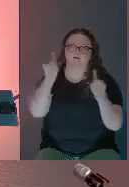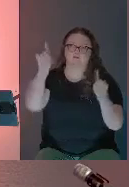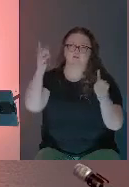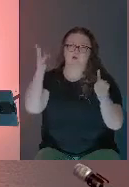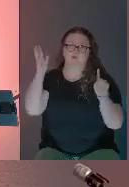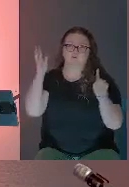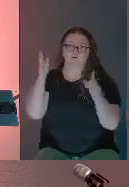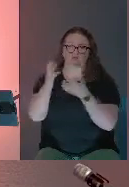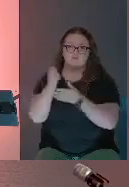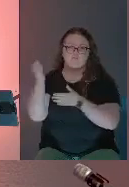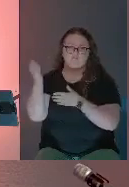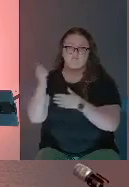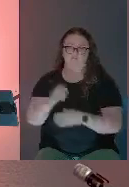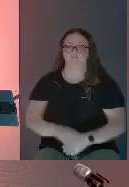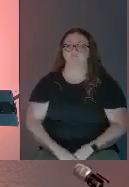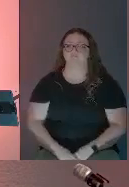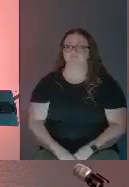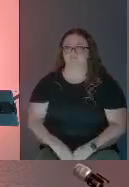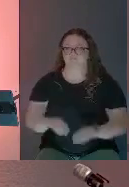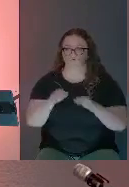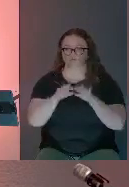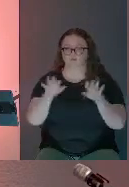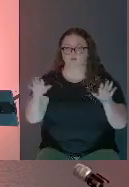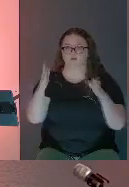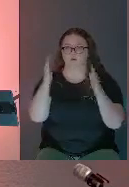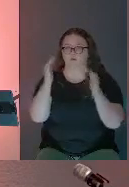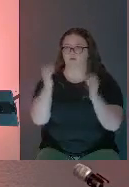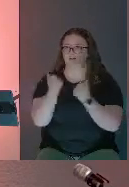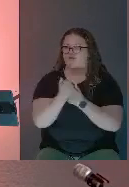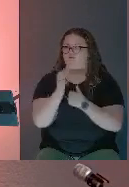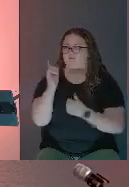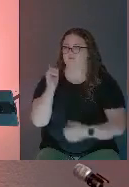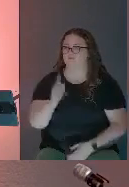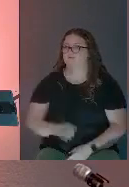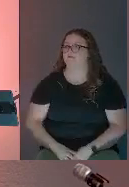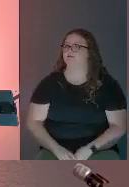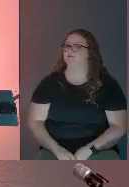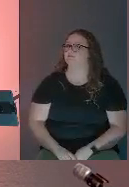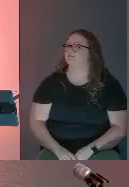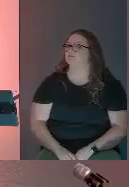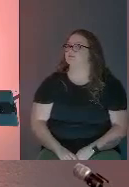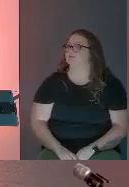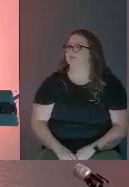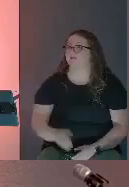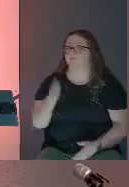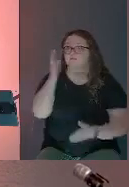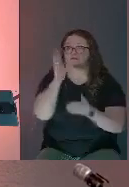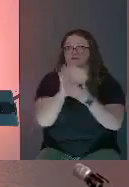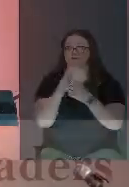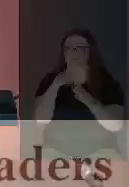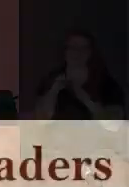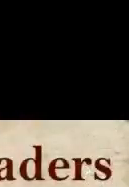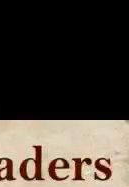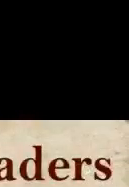They radiate hope. I love this thought. They believe in others.